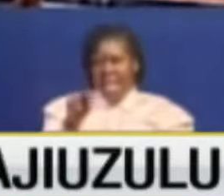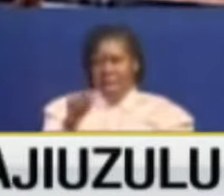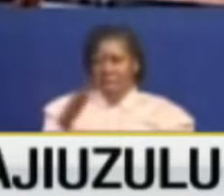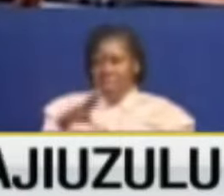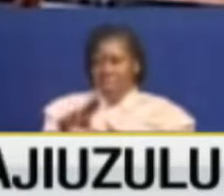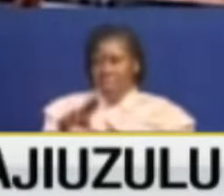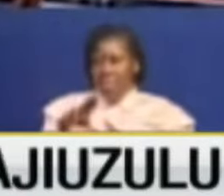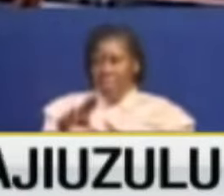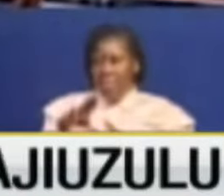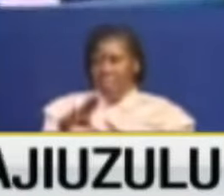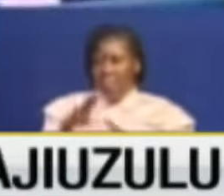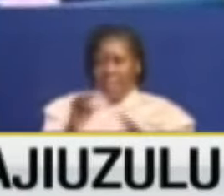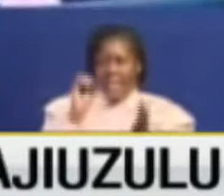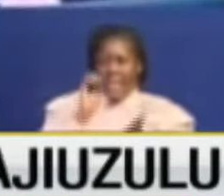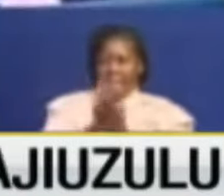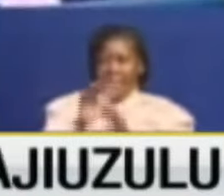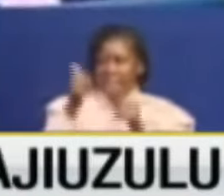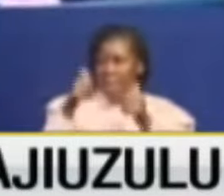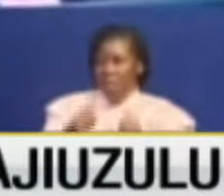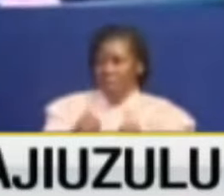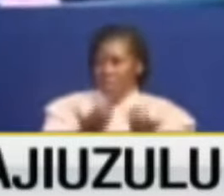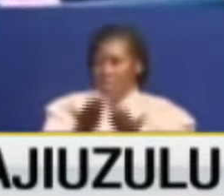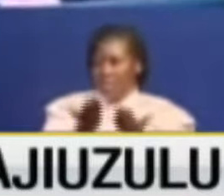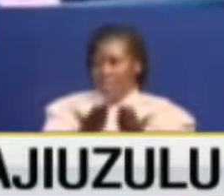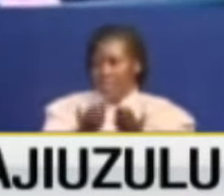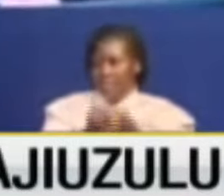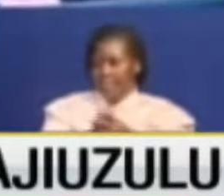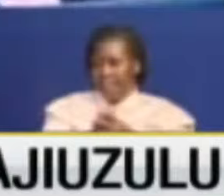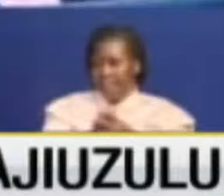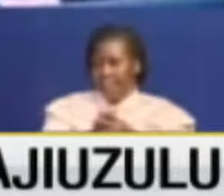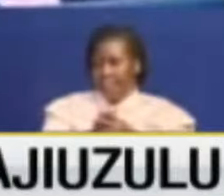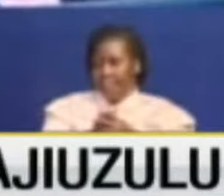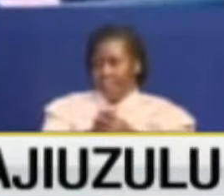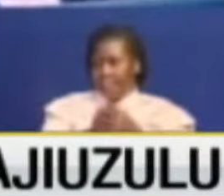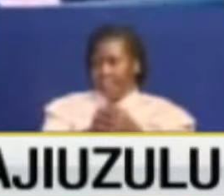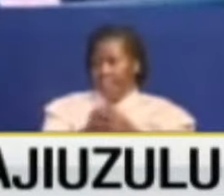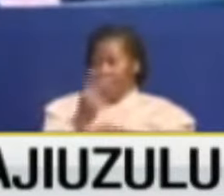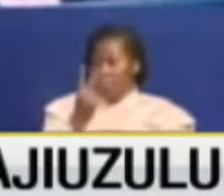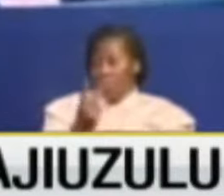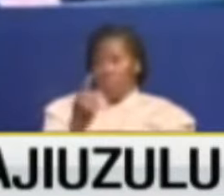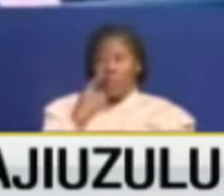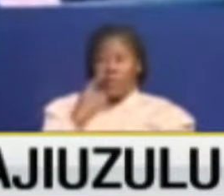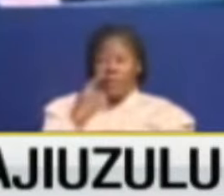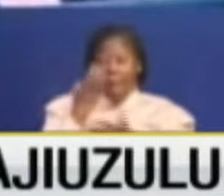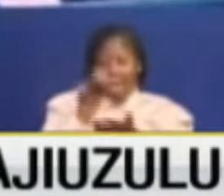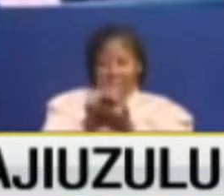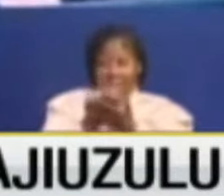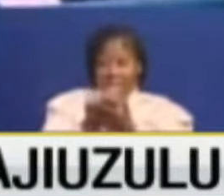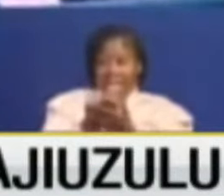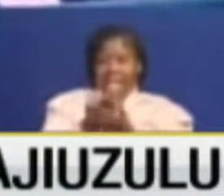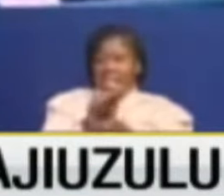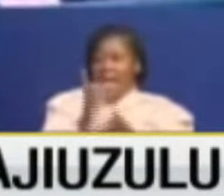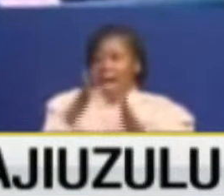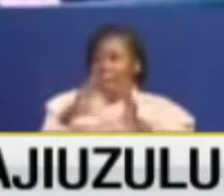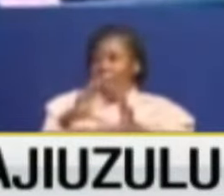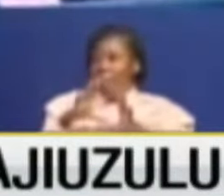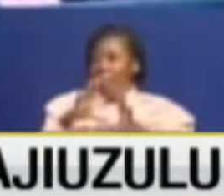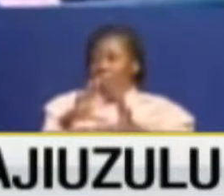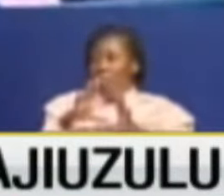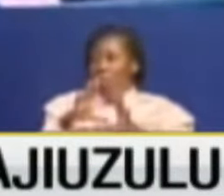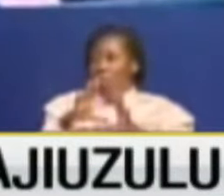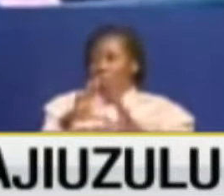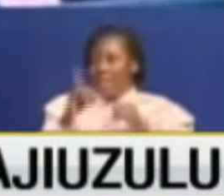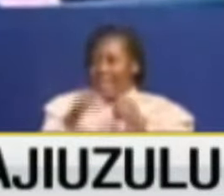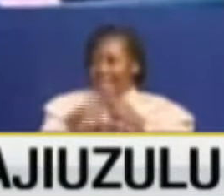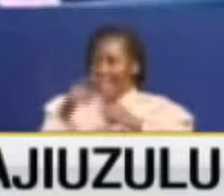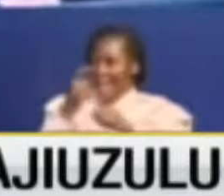people have ever been dismissed from service, none. 2, you will see by evidence, these were people on fixed